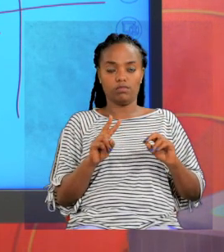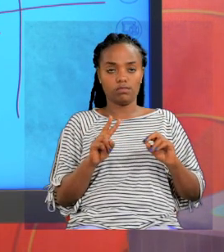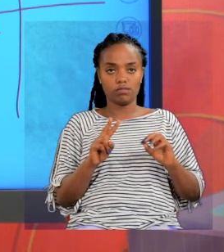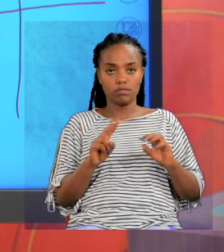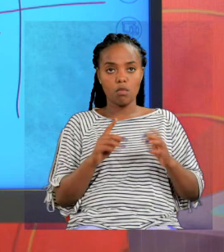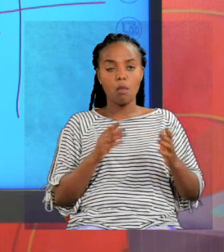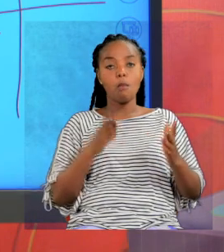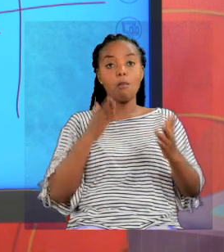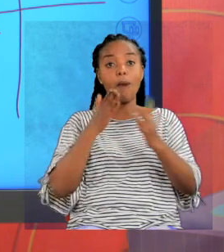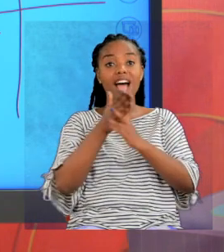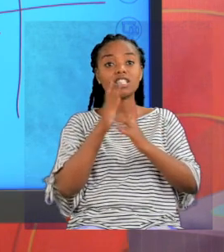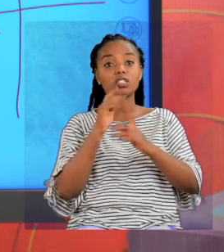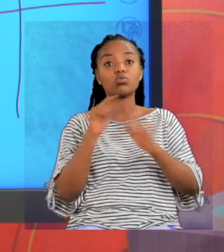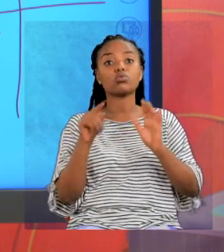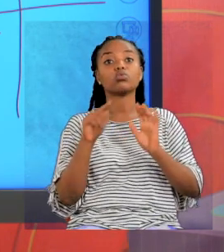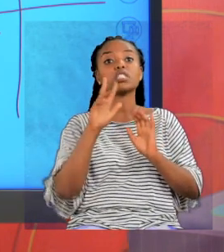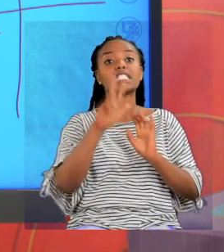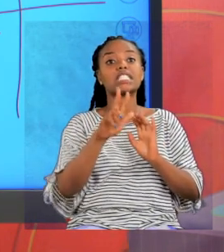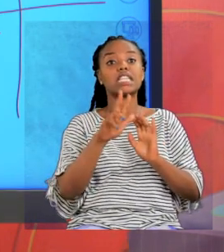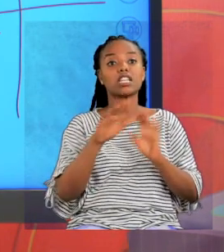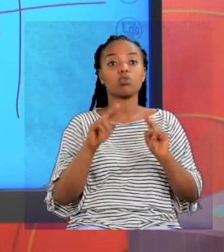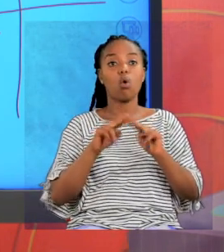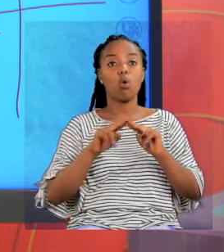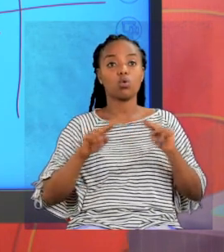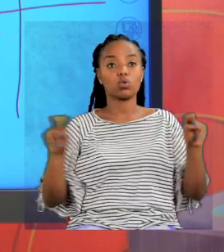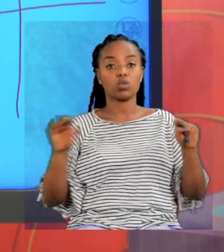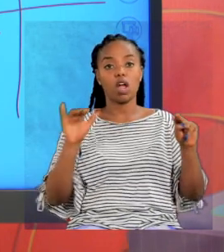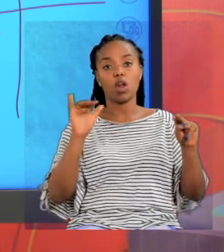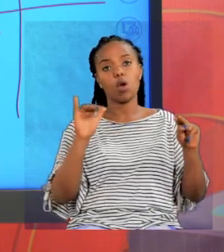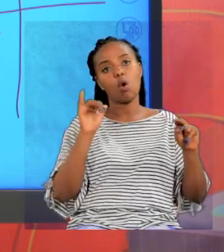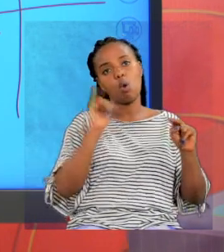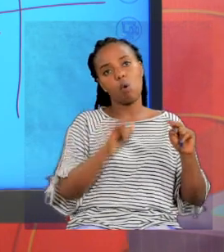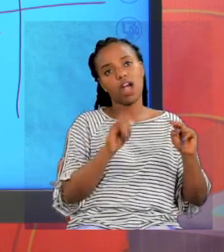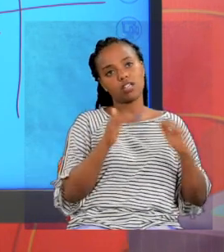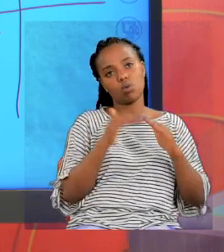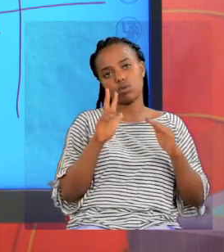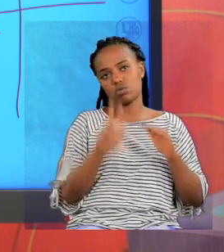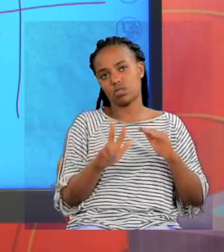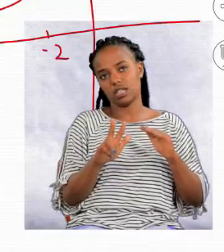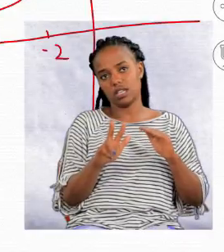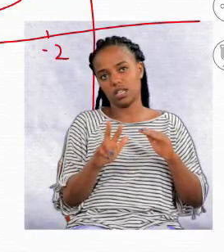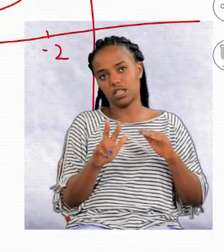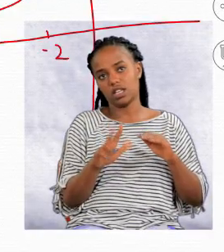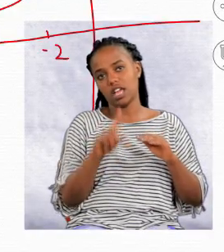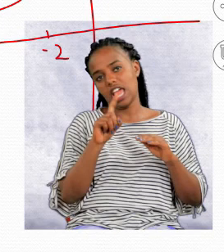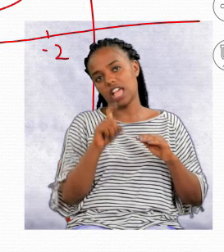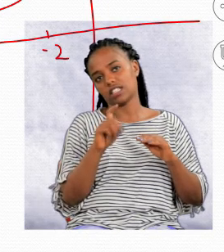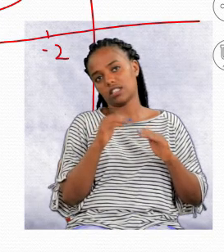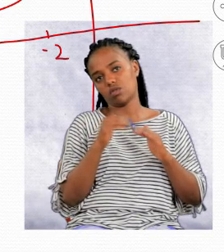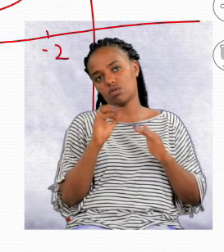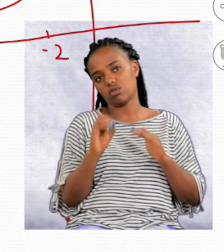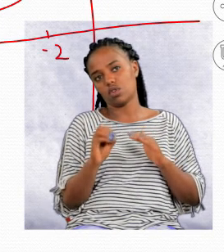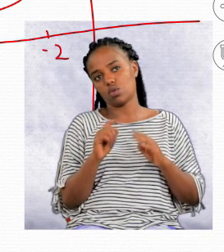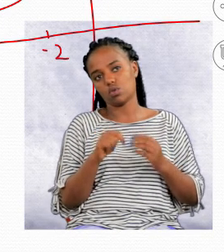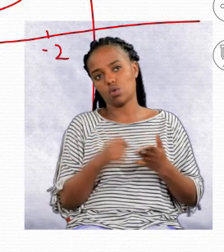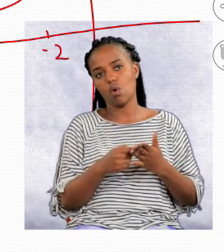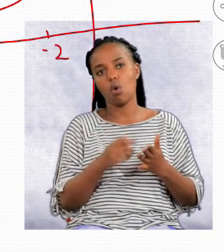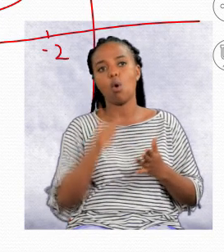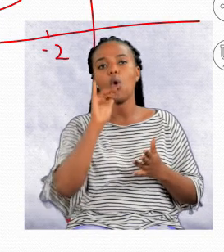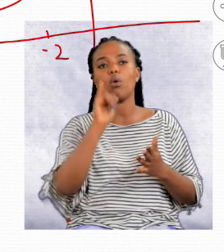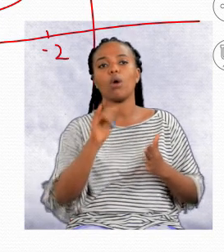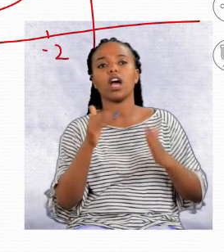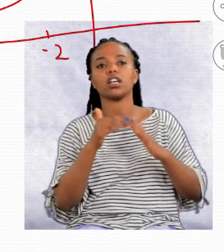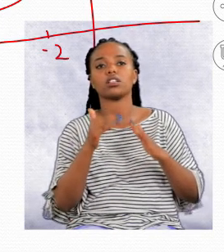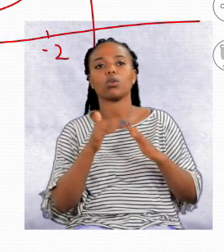3. Therefore its axis is the horizontal line y is equals to 3. Therefore its axis is y is